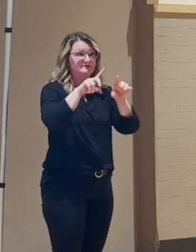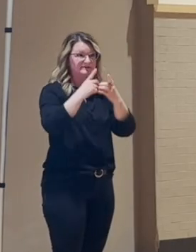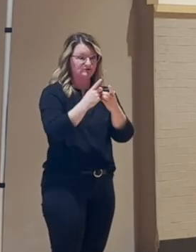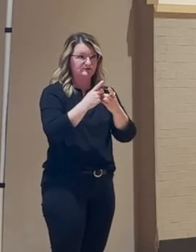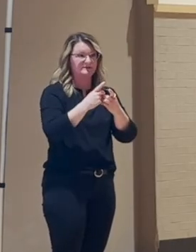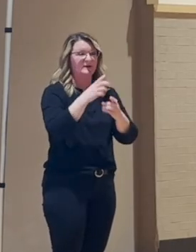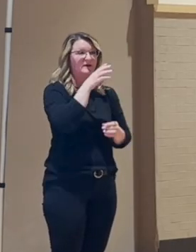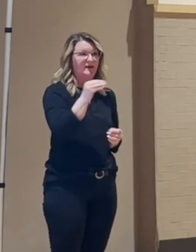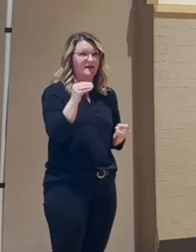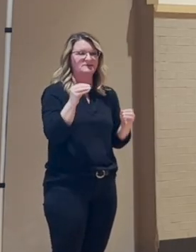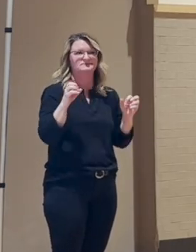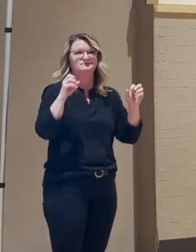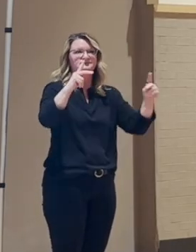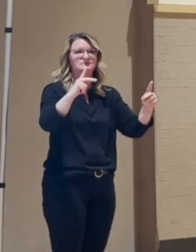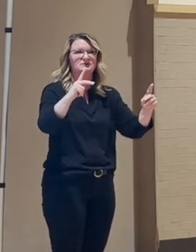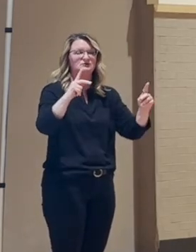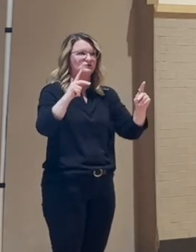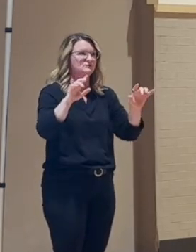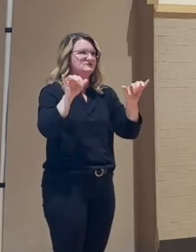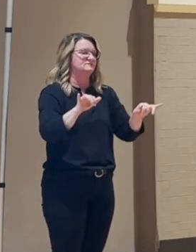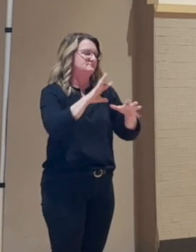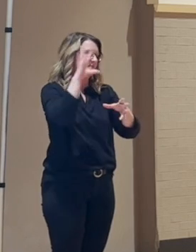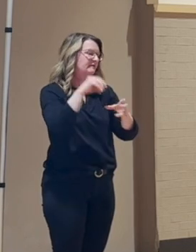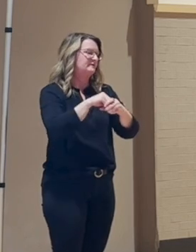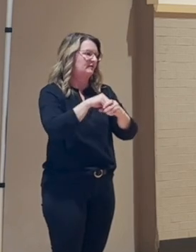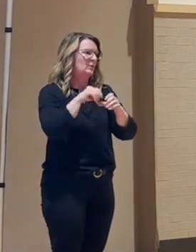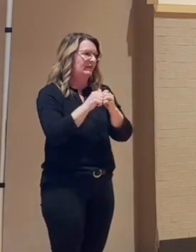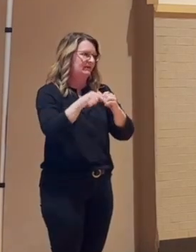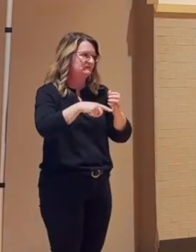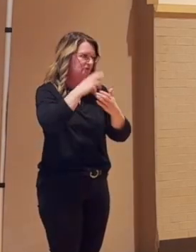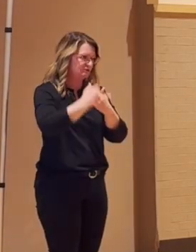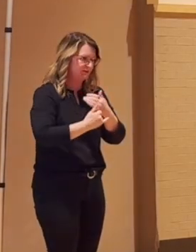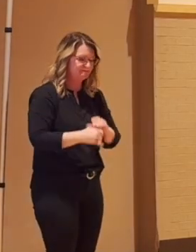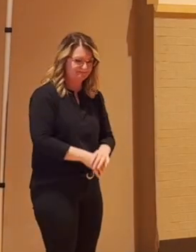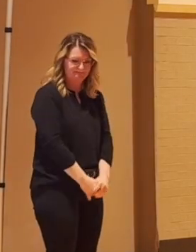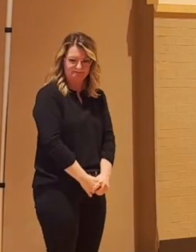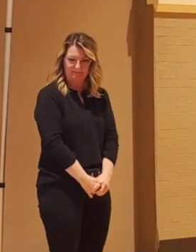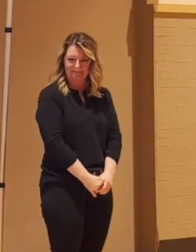and opportunities to stay engaged with us through the program.